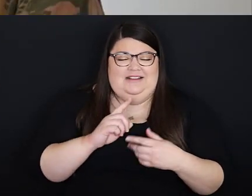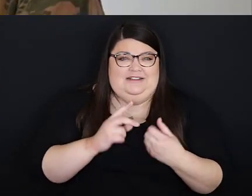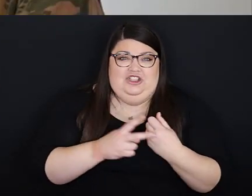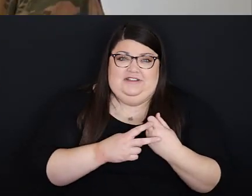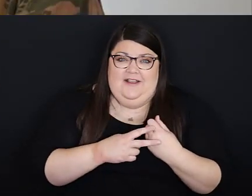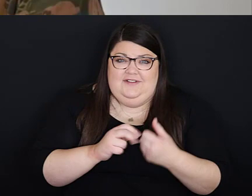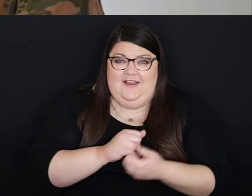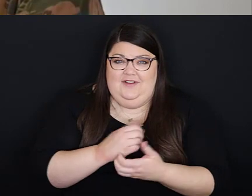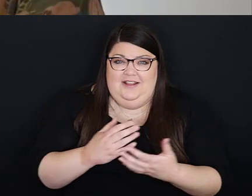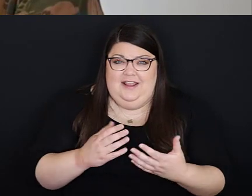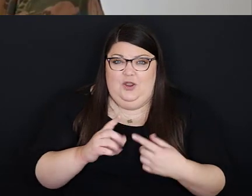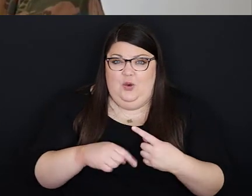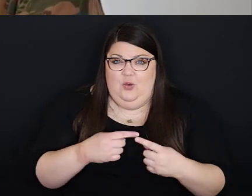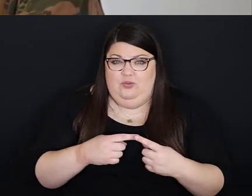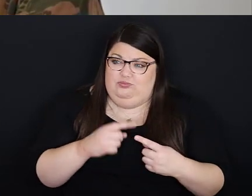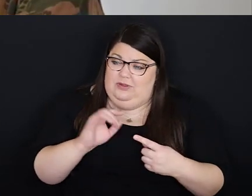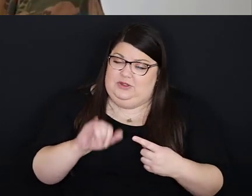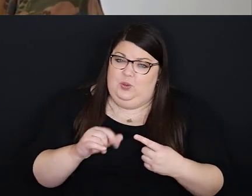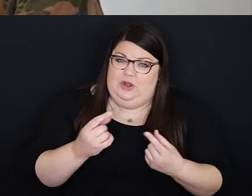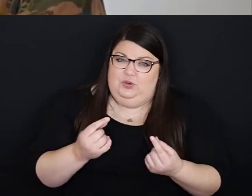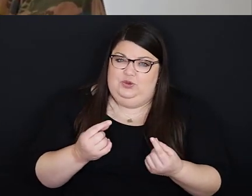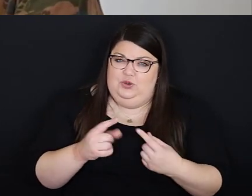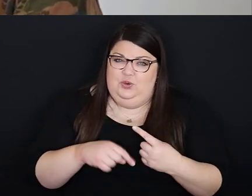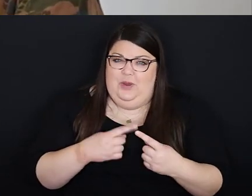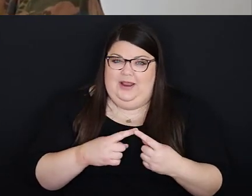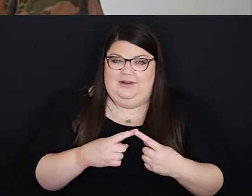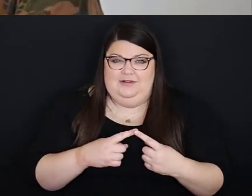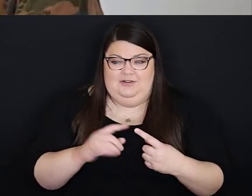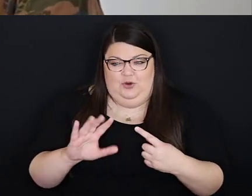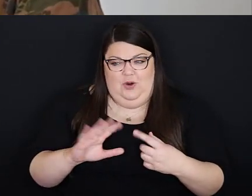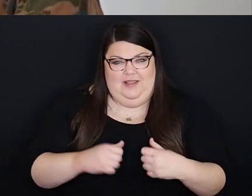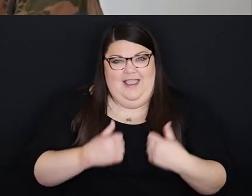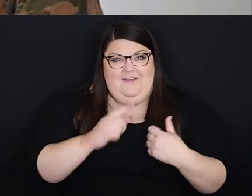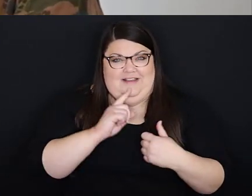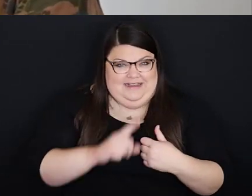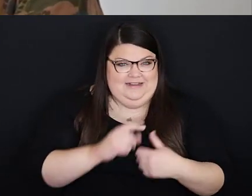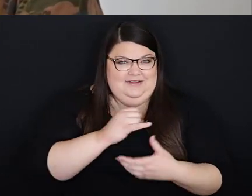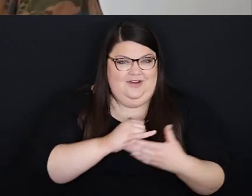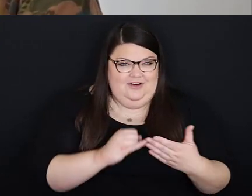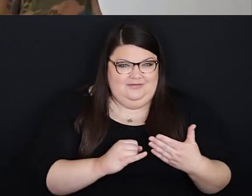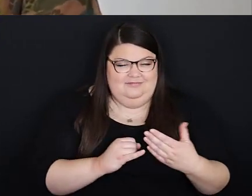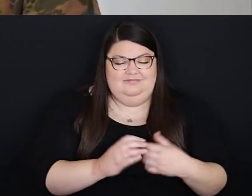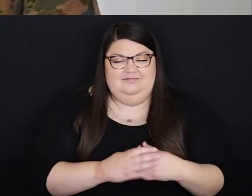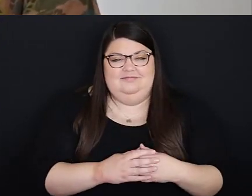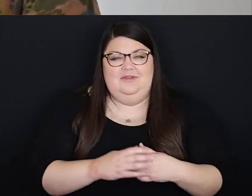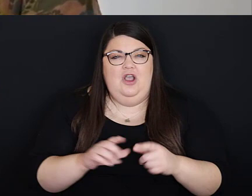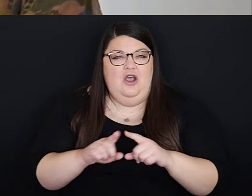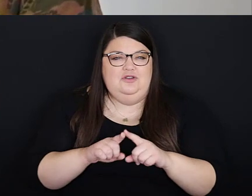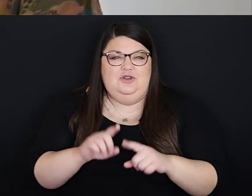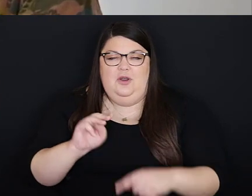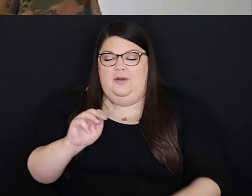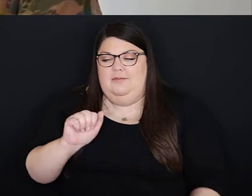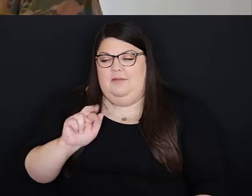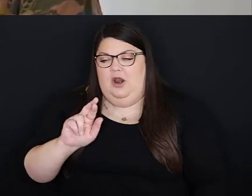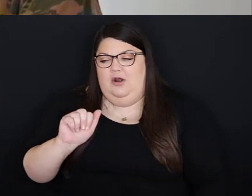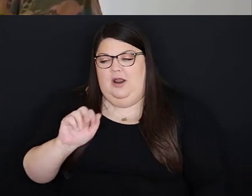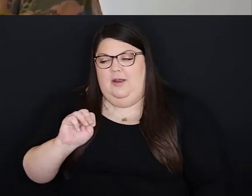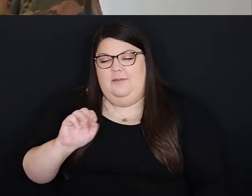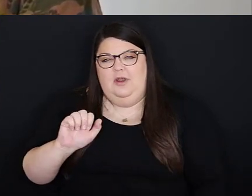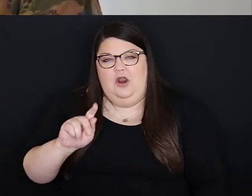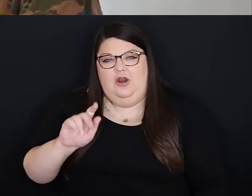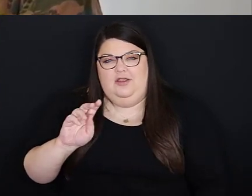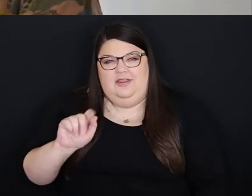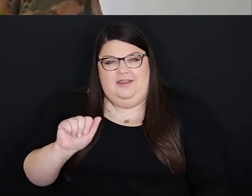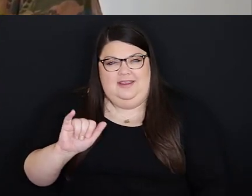for saving everything, which is what you do when your life is your art. And I'd also like to thank Mara McCarthy at the Box for